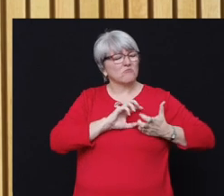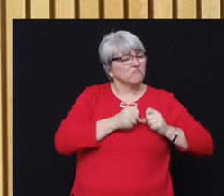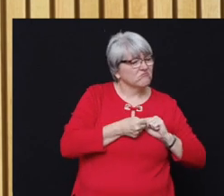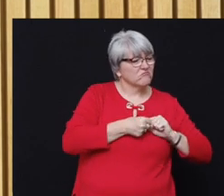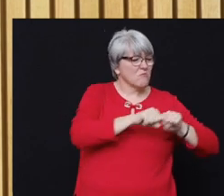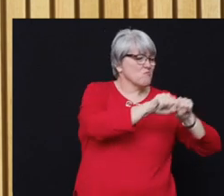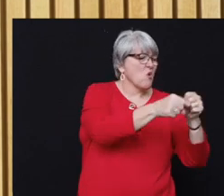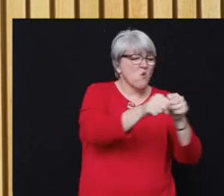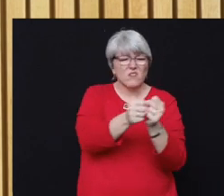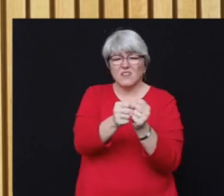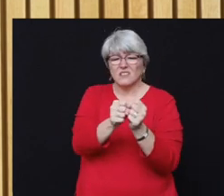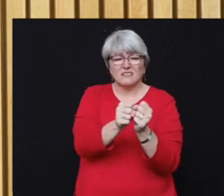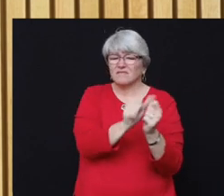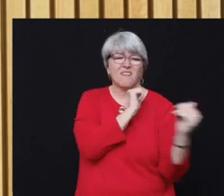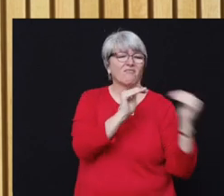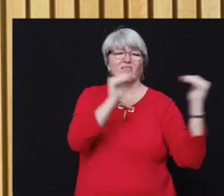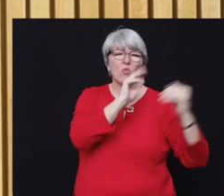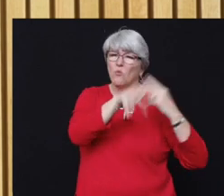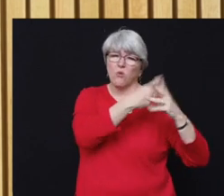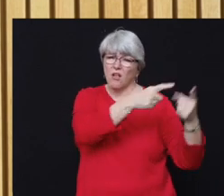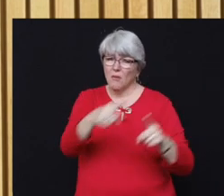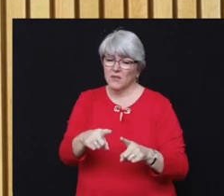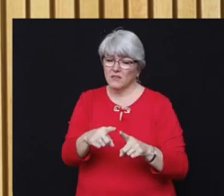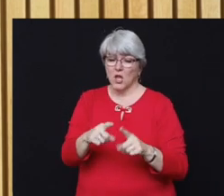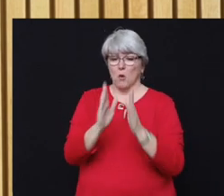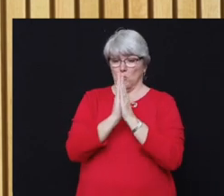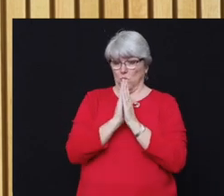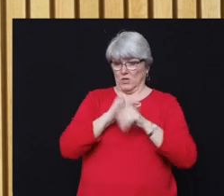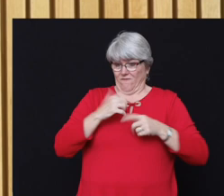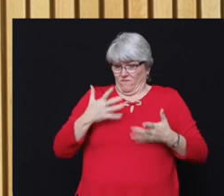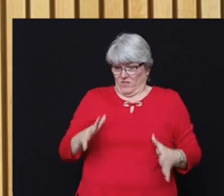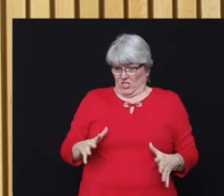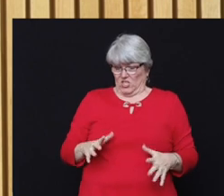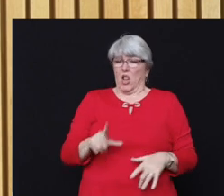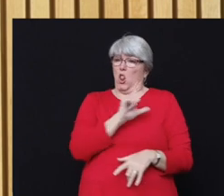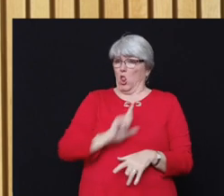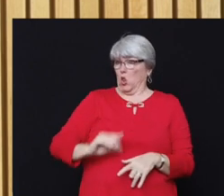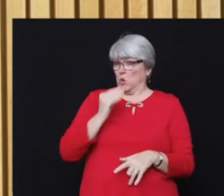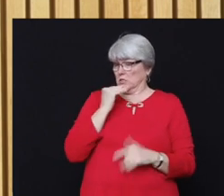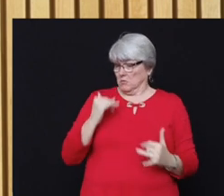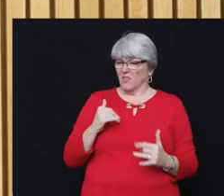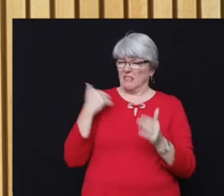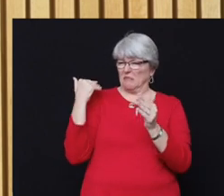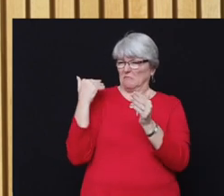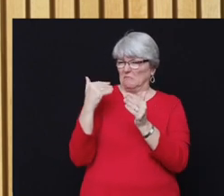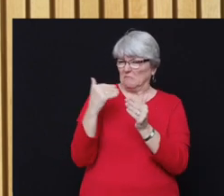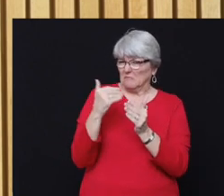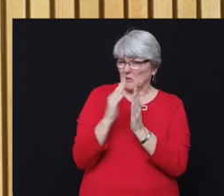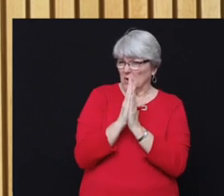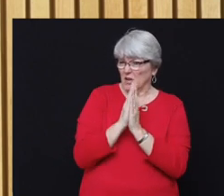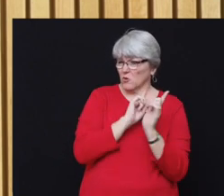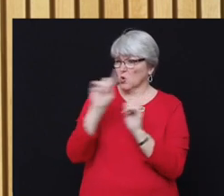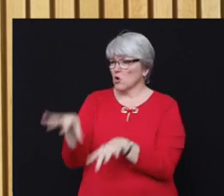world together. After our family prayer time will be our time of communion. So perhaps after, towards the end of this time, you can get up and